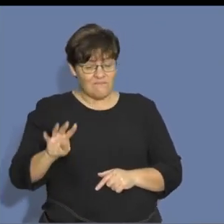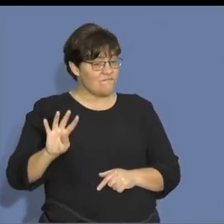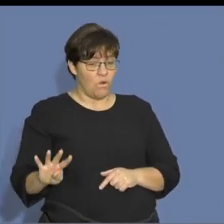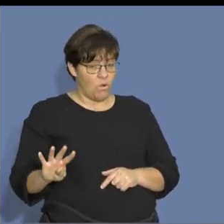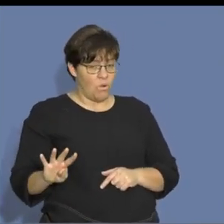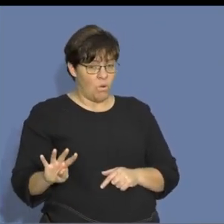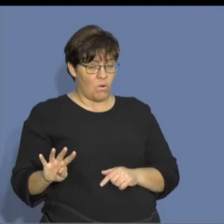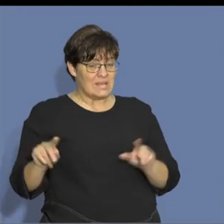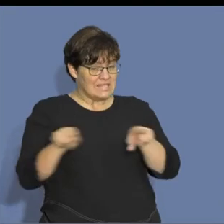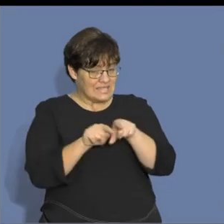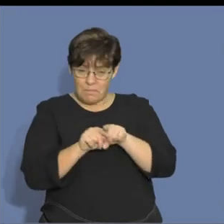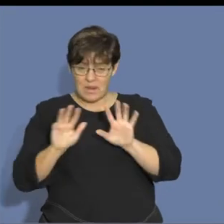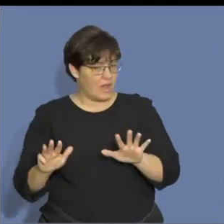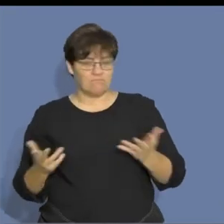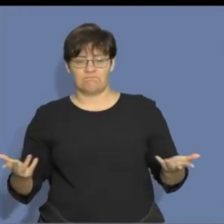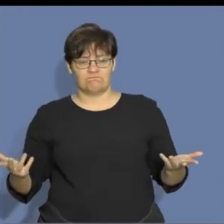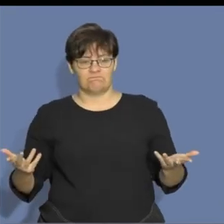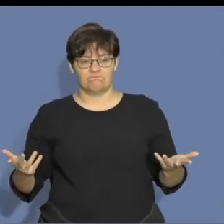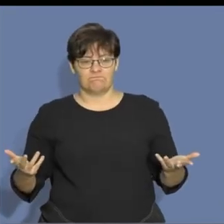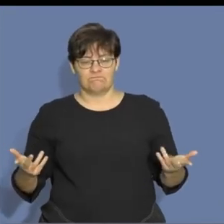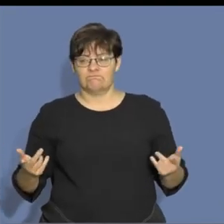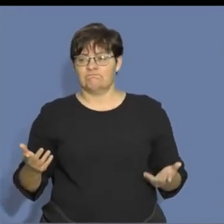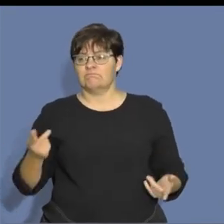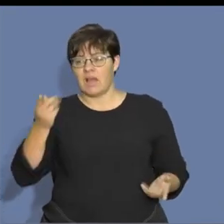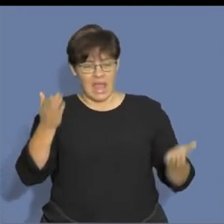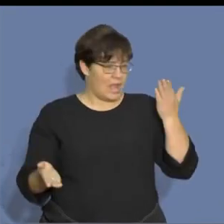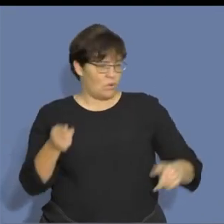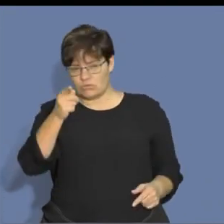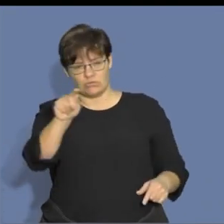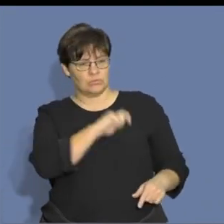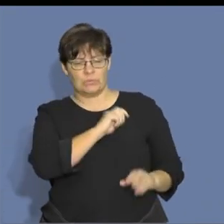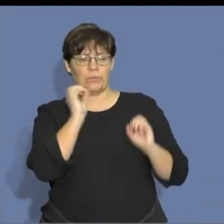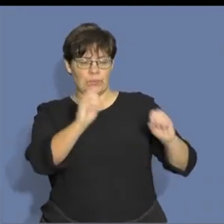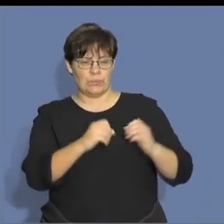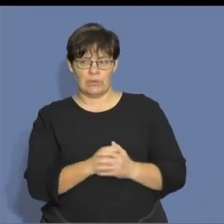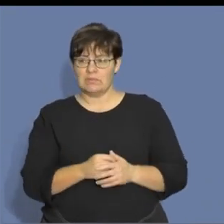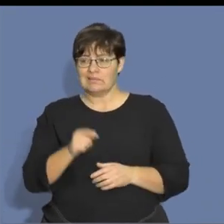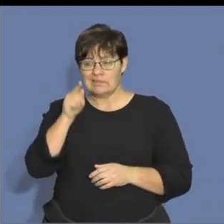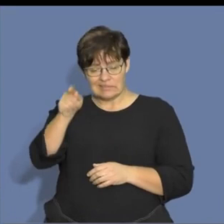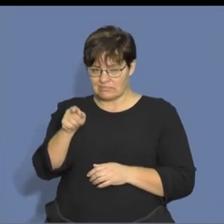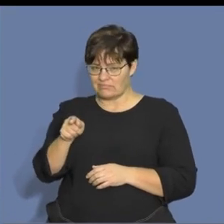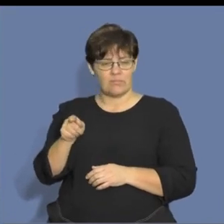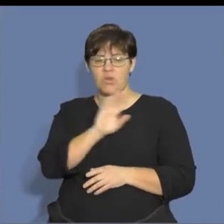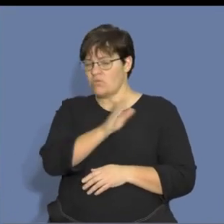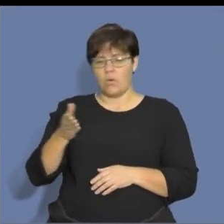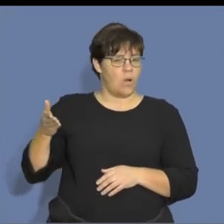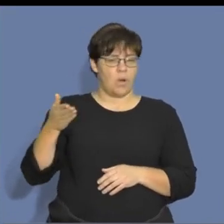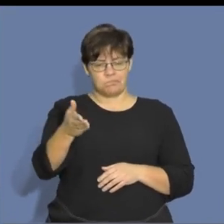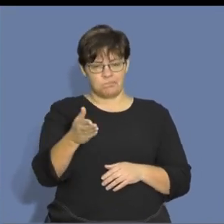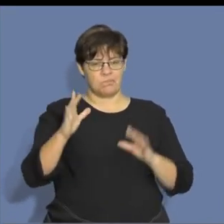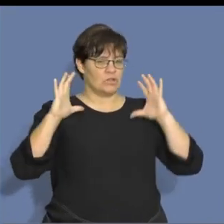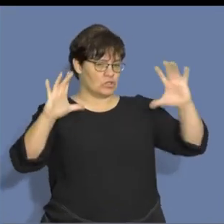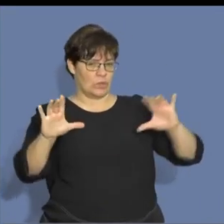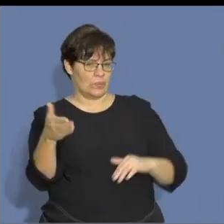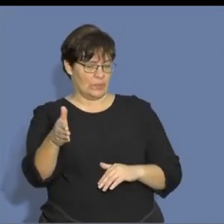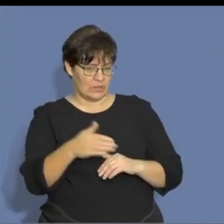not equal 9, all right, this equation isn't true, and therefore this point does not lie on